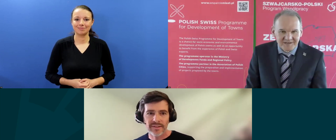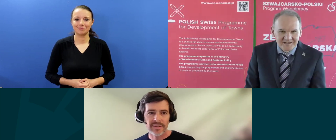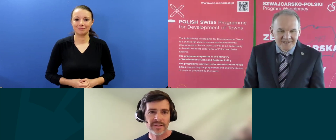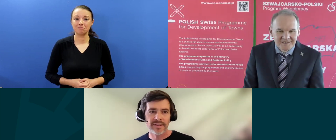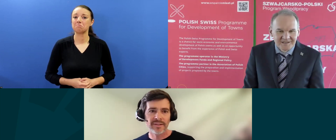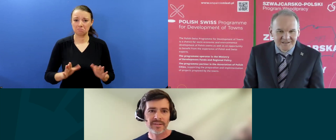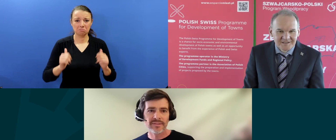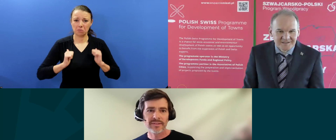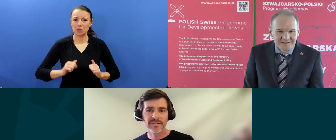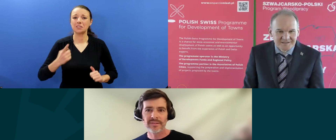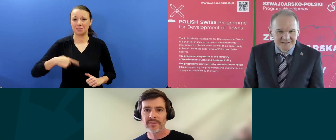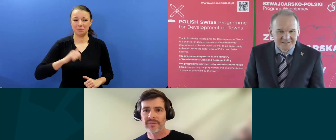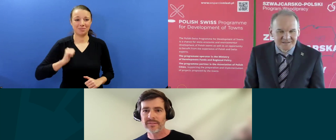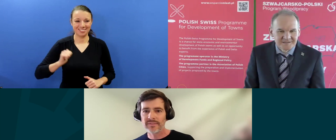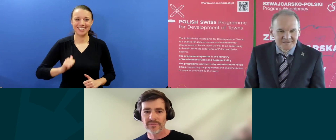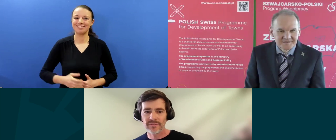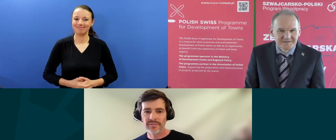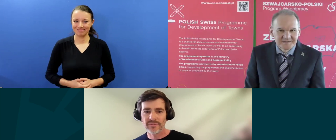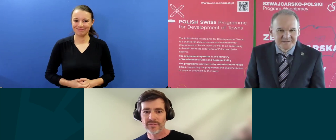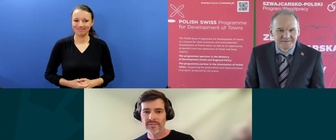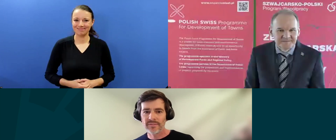Poczekamy. Ale...